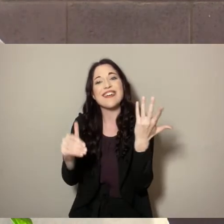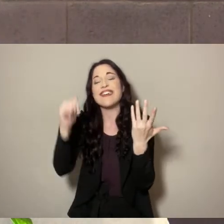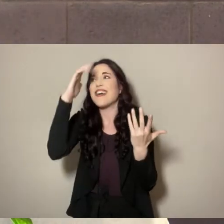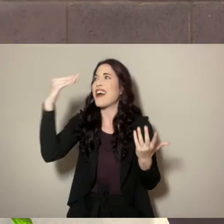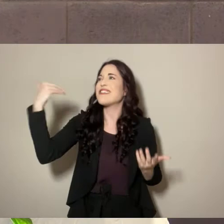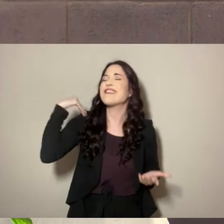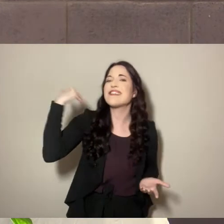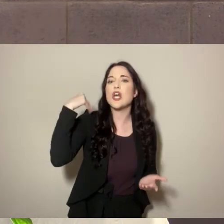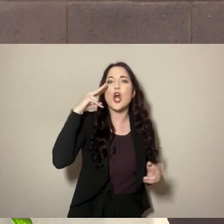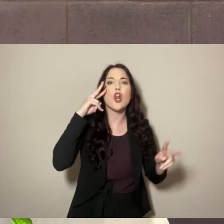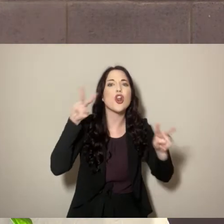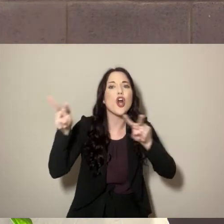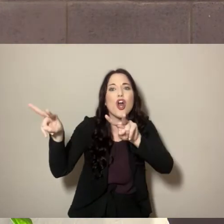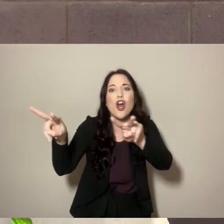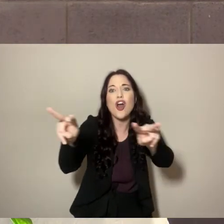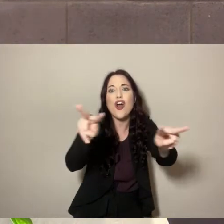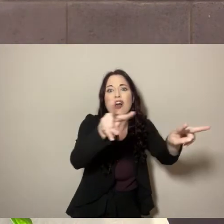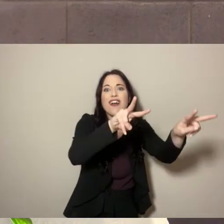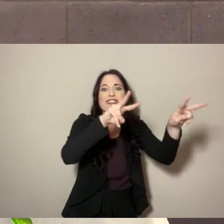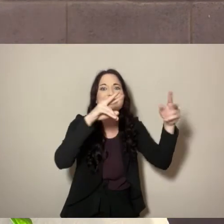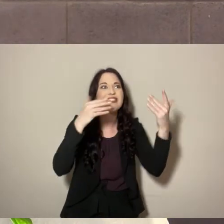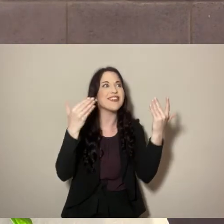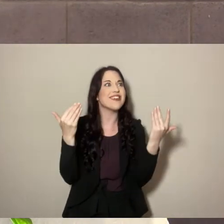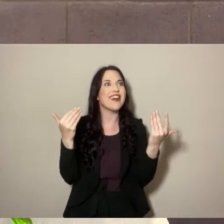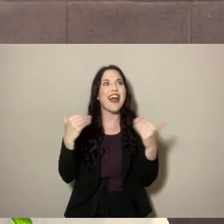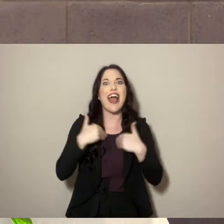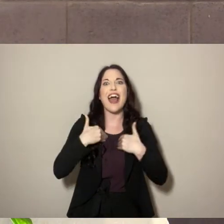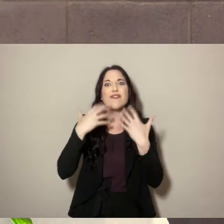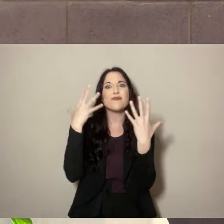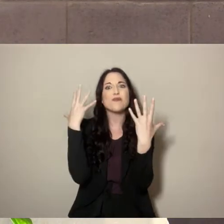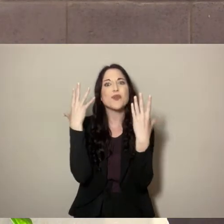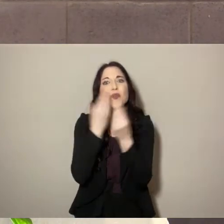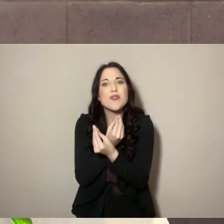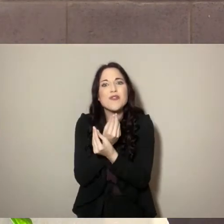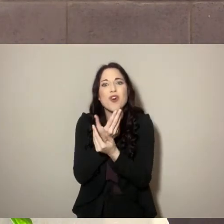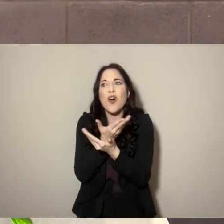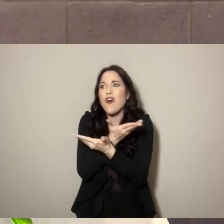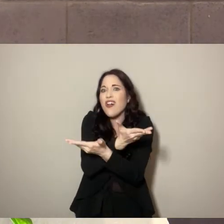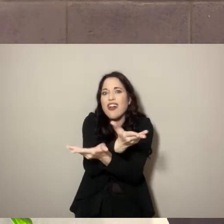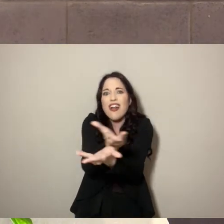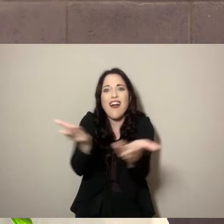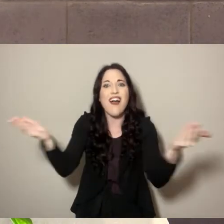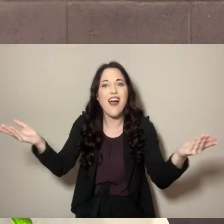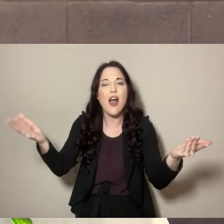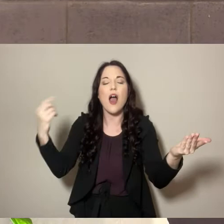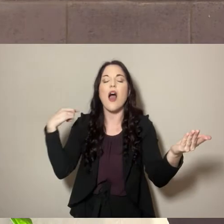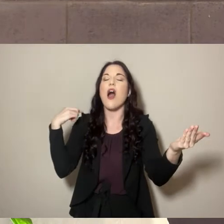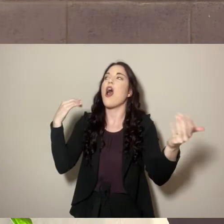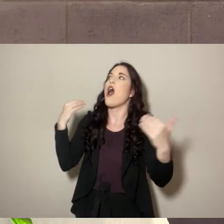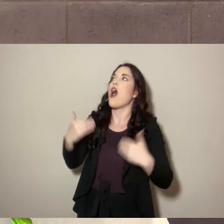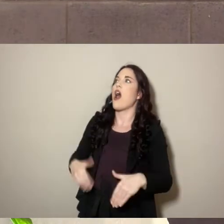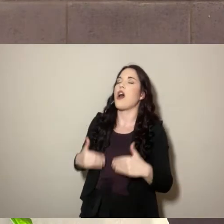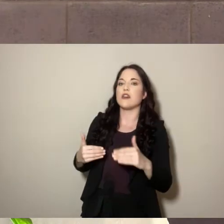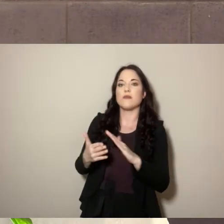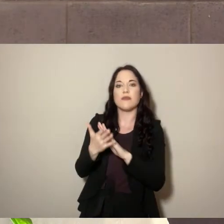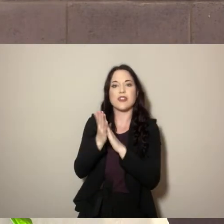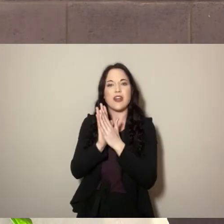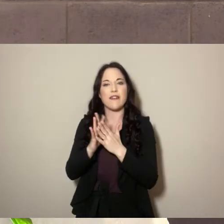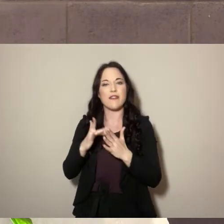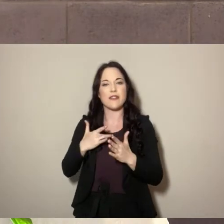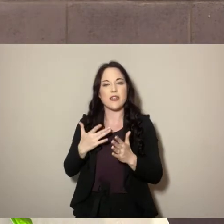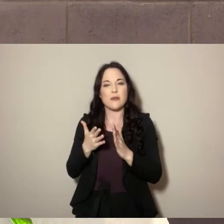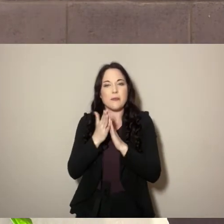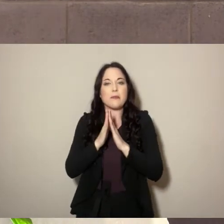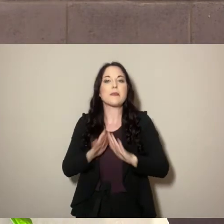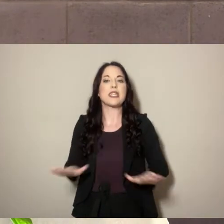of the fields, and therein to find ourselves in a more peaceful place. Be on the lookout for how God